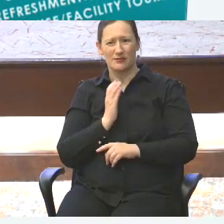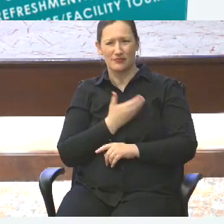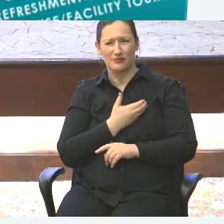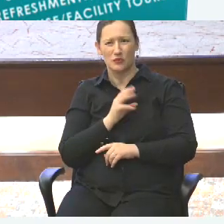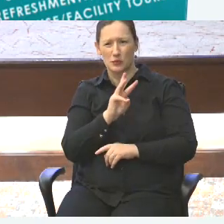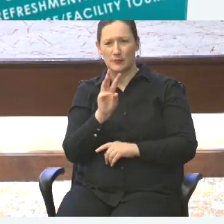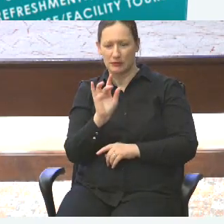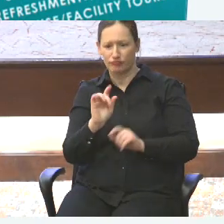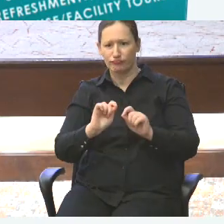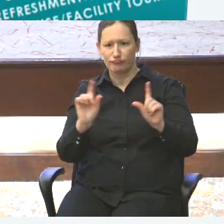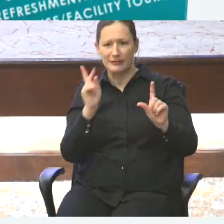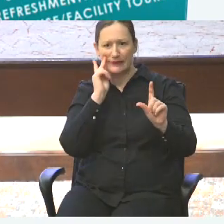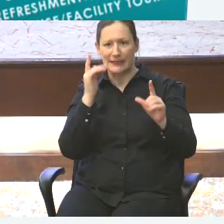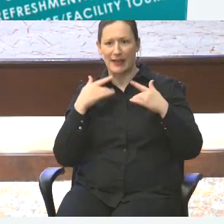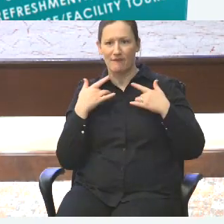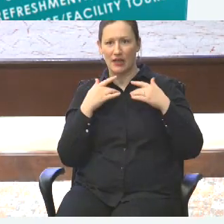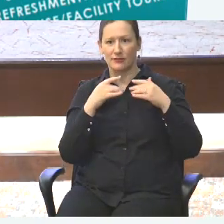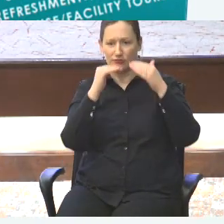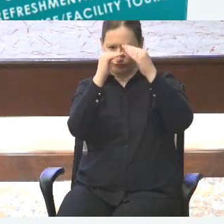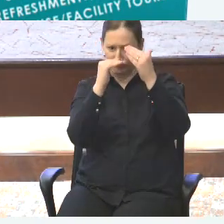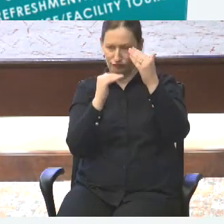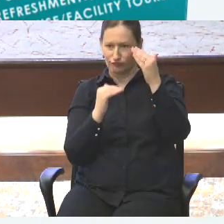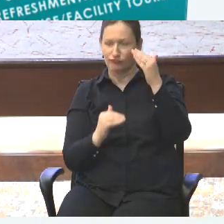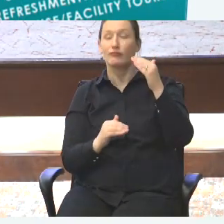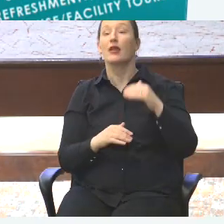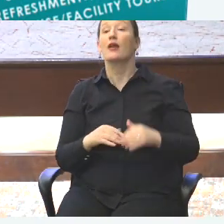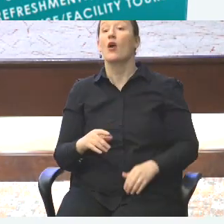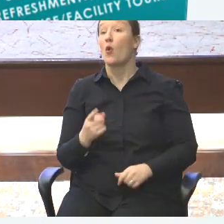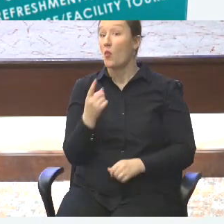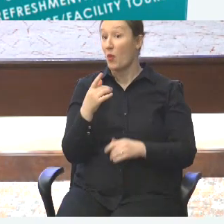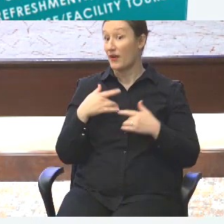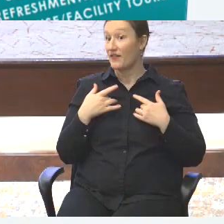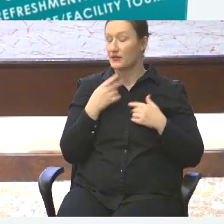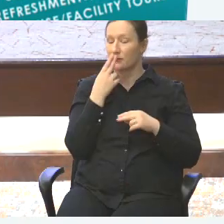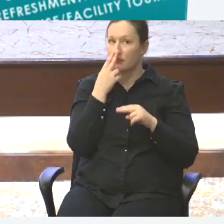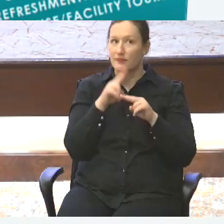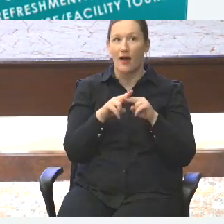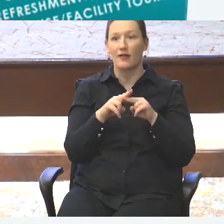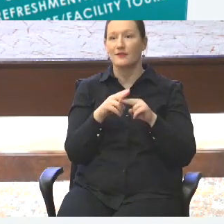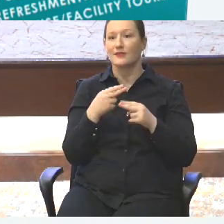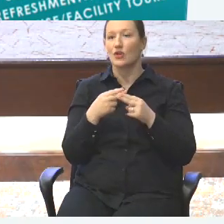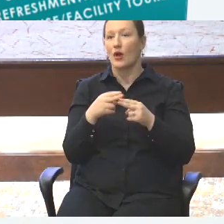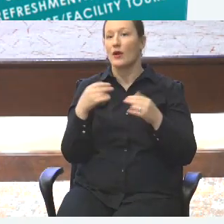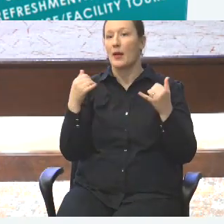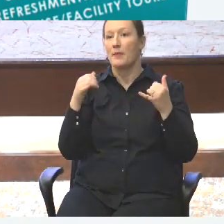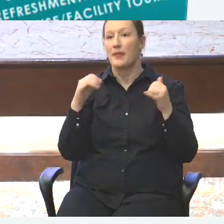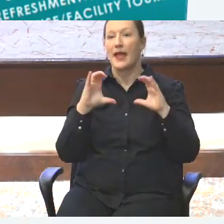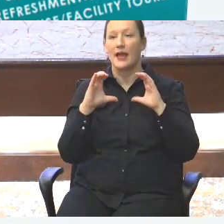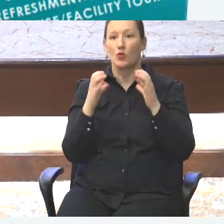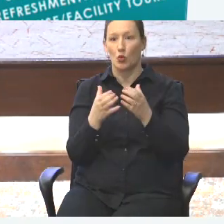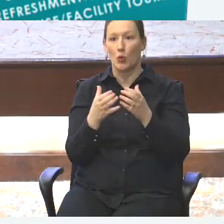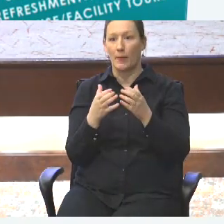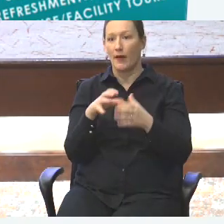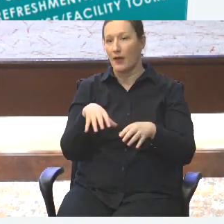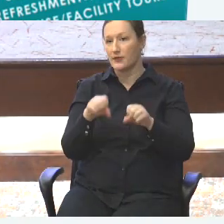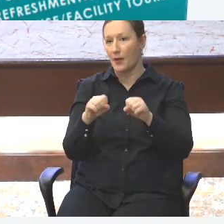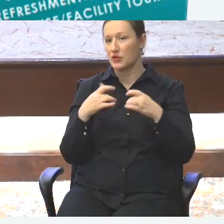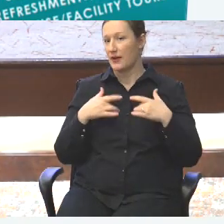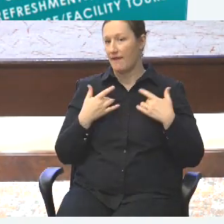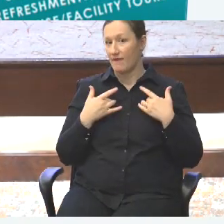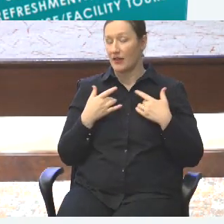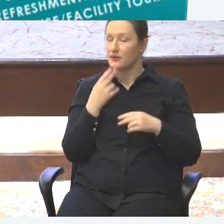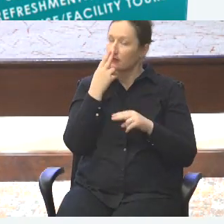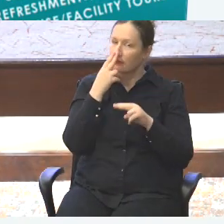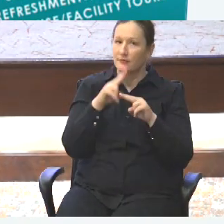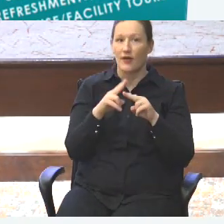on. One event that was super fun that I want to talk about is the playgroup adoption events. It was pretty fun. We had